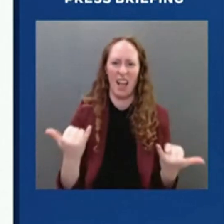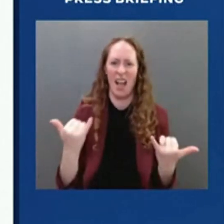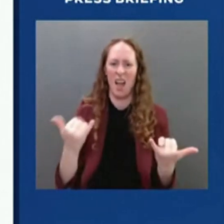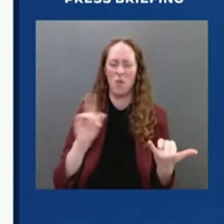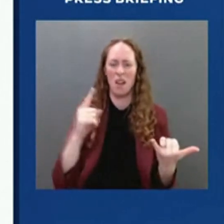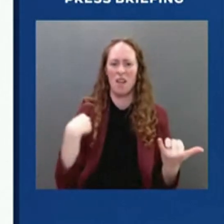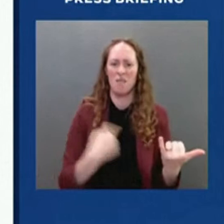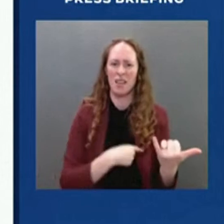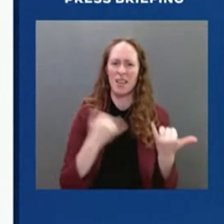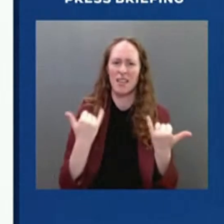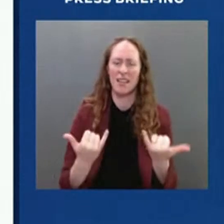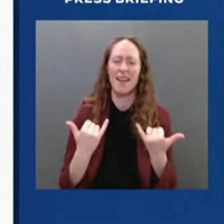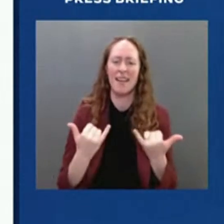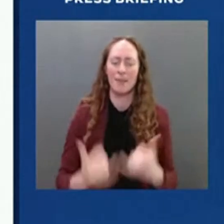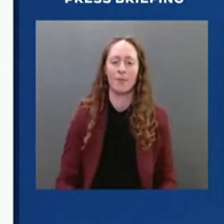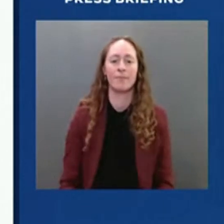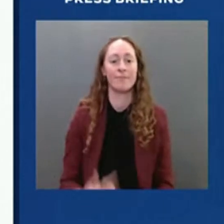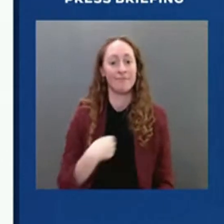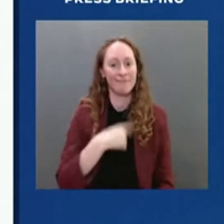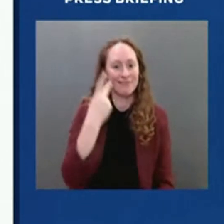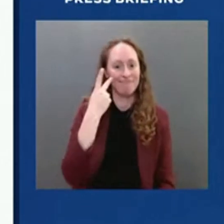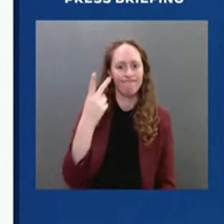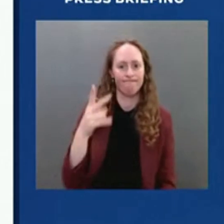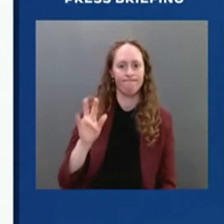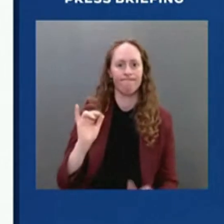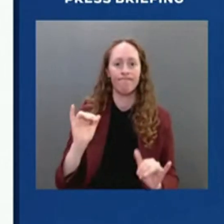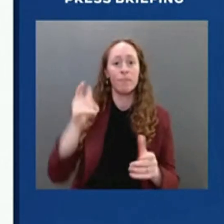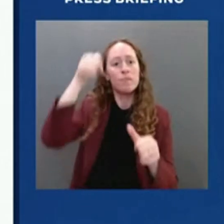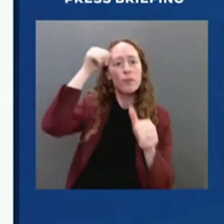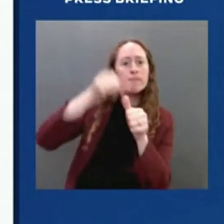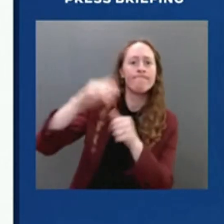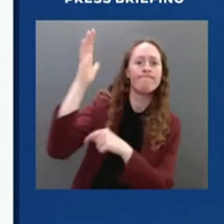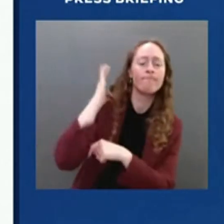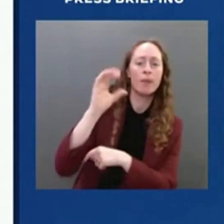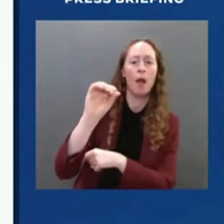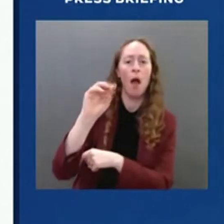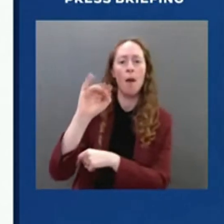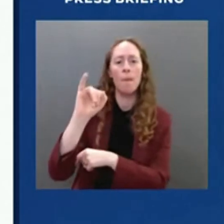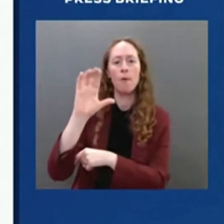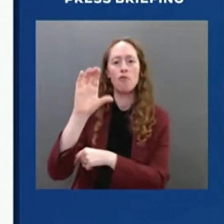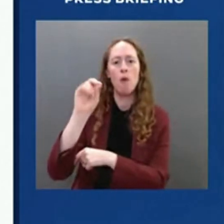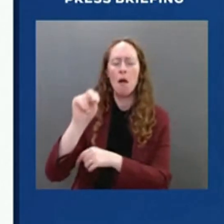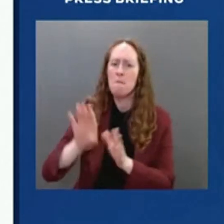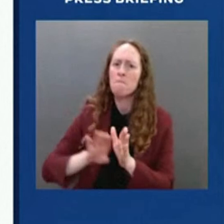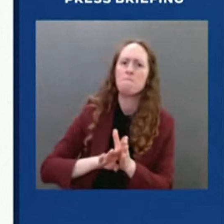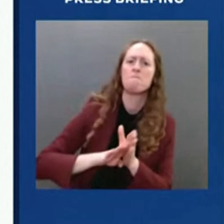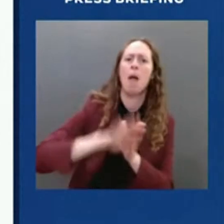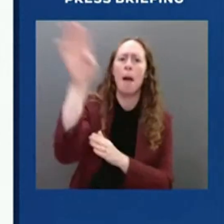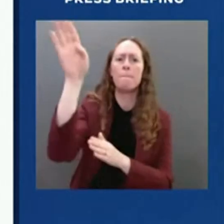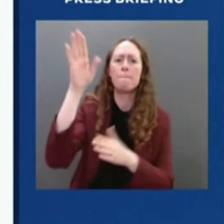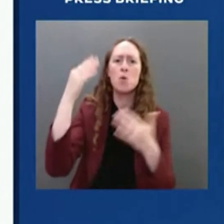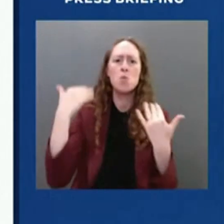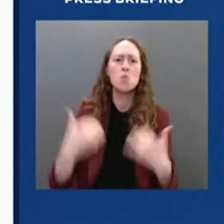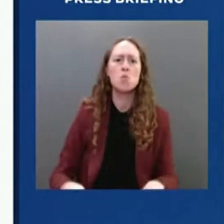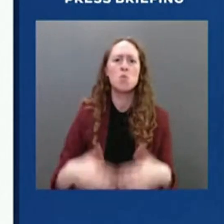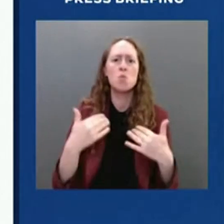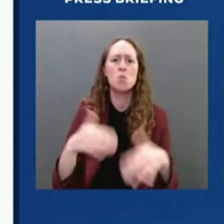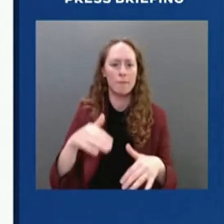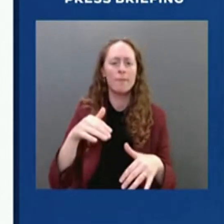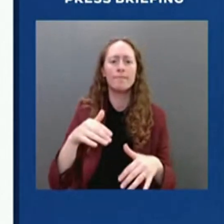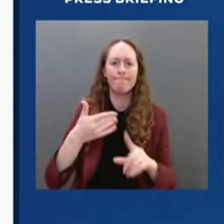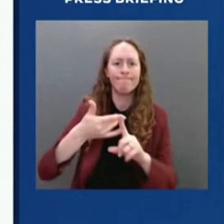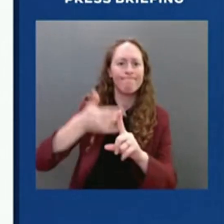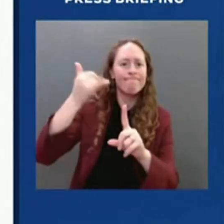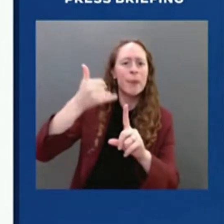in the different waves or surges that we in this country have seen with Alpha, Delta, and then as you see